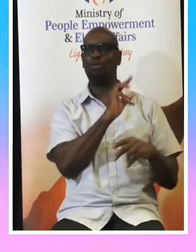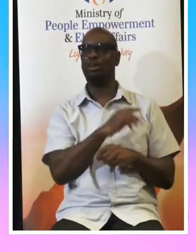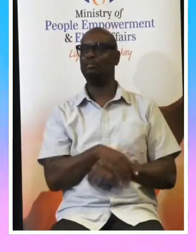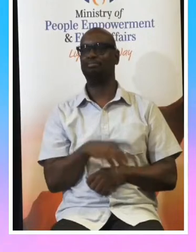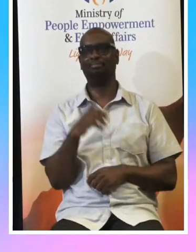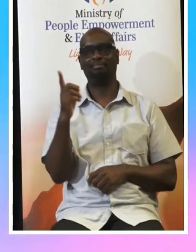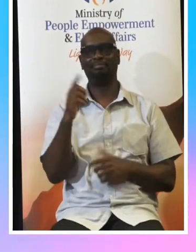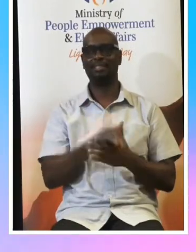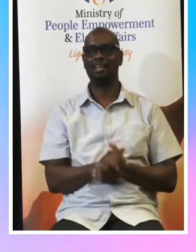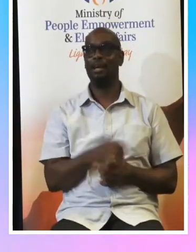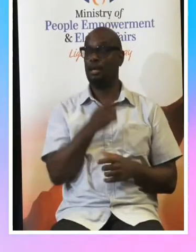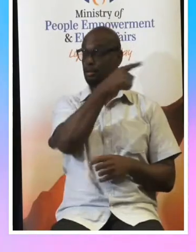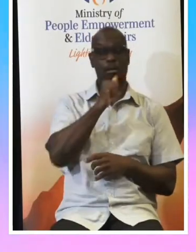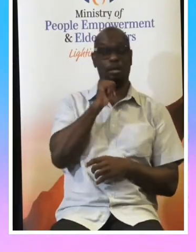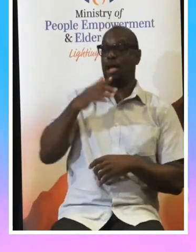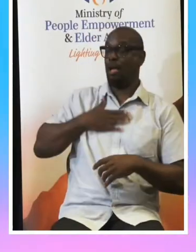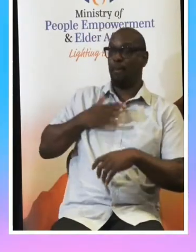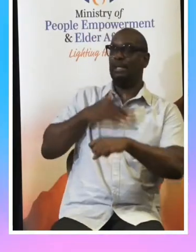Not in my time,